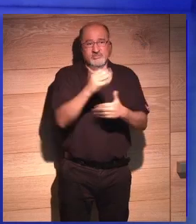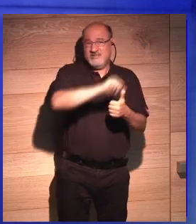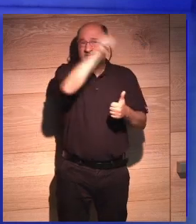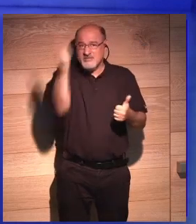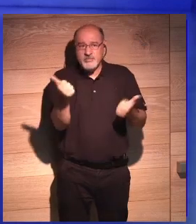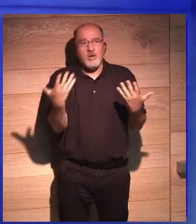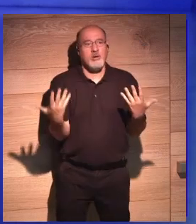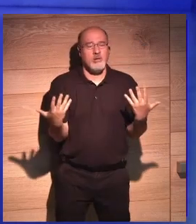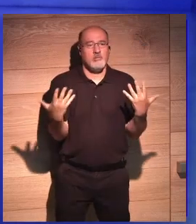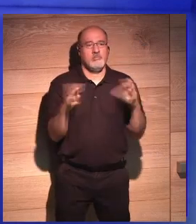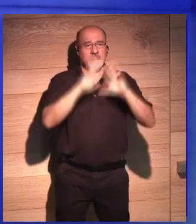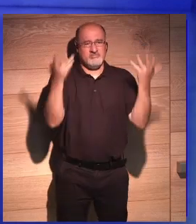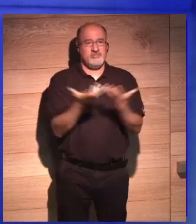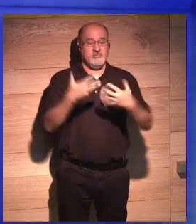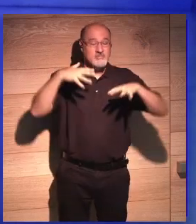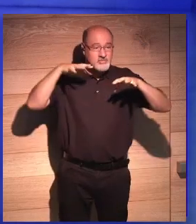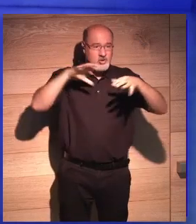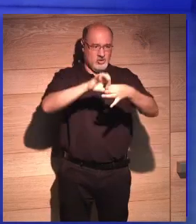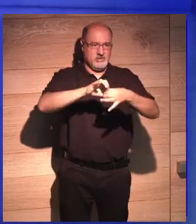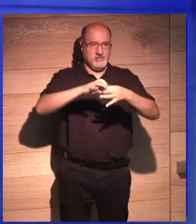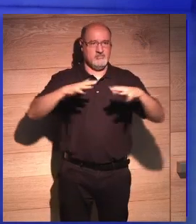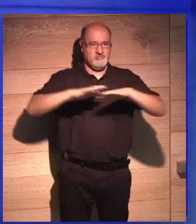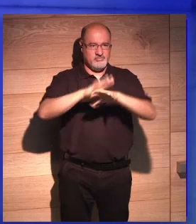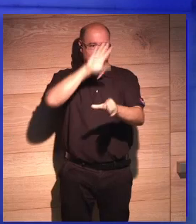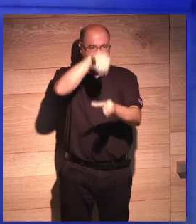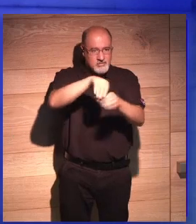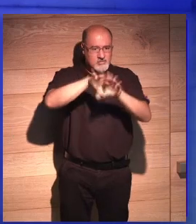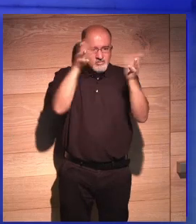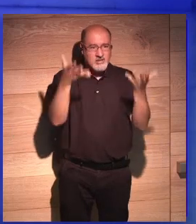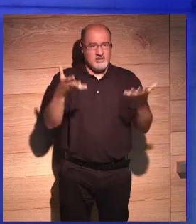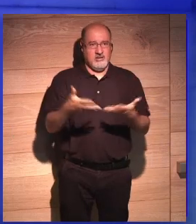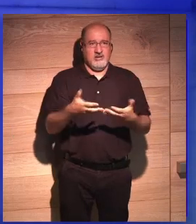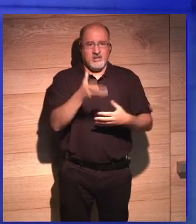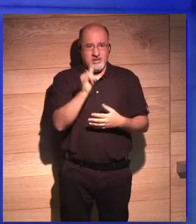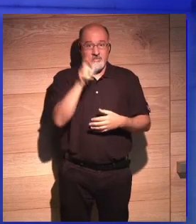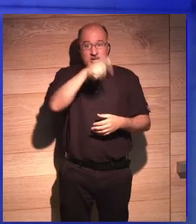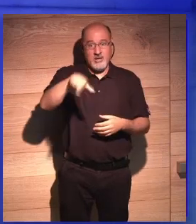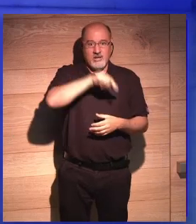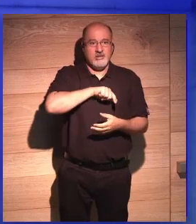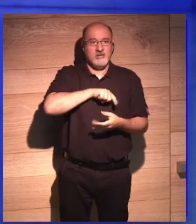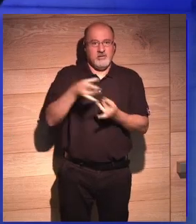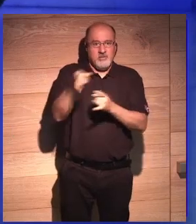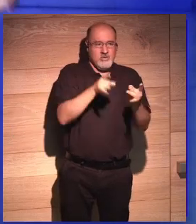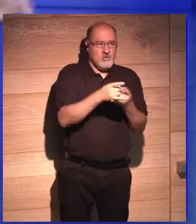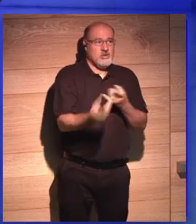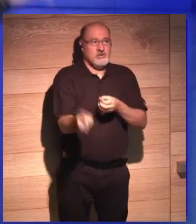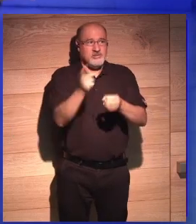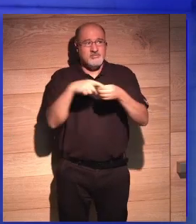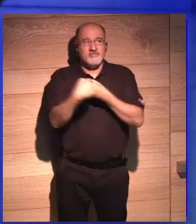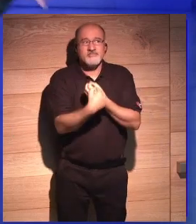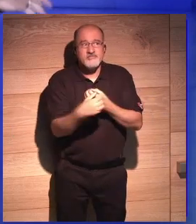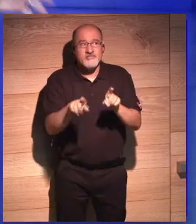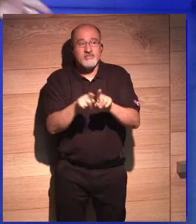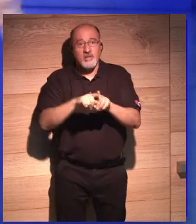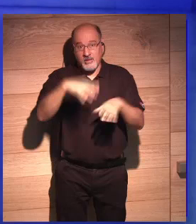We try and engage people and suspend disbelief and allow people to immerse themselves